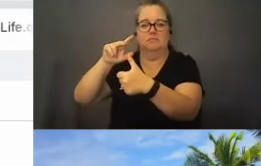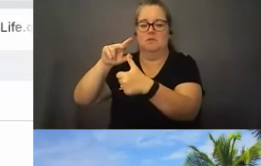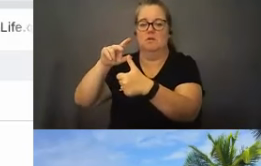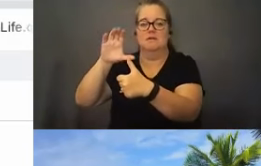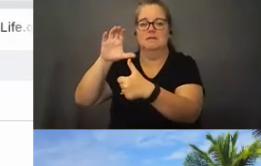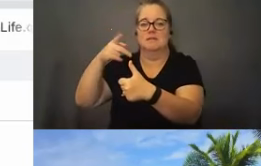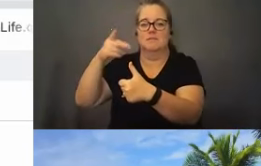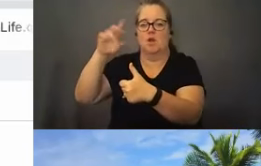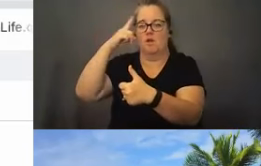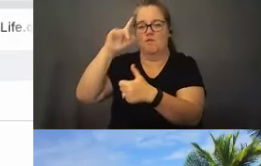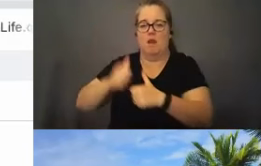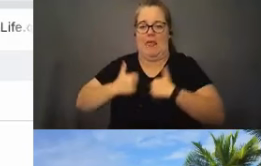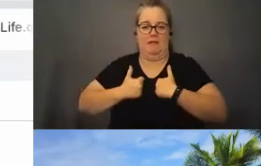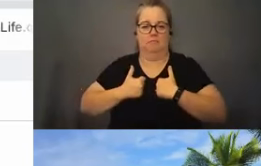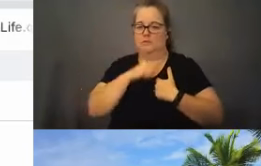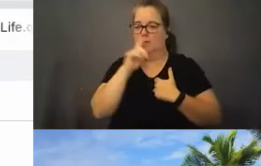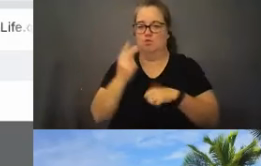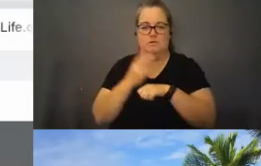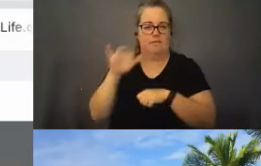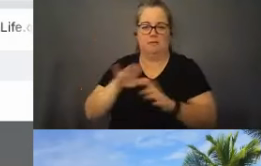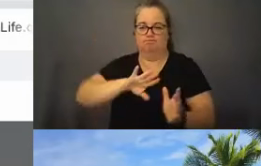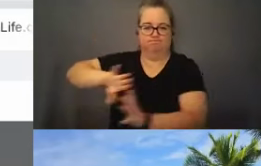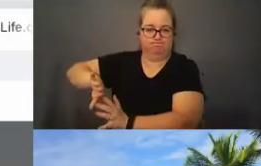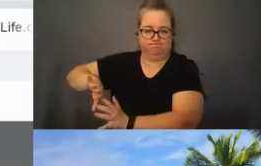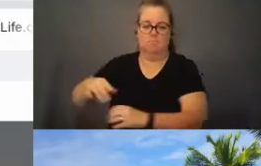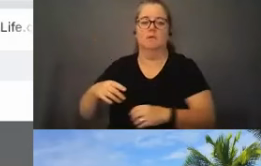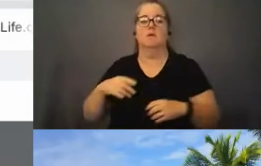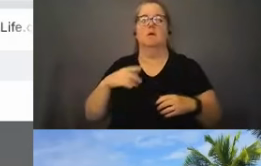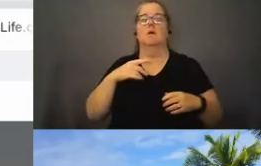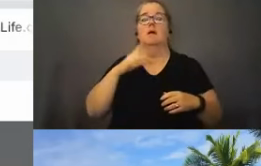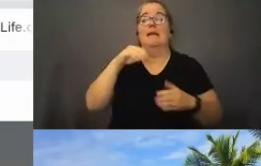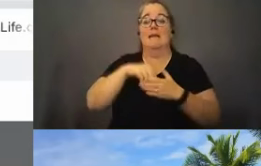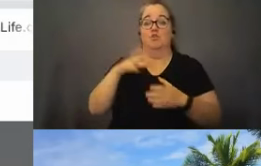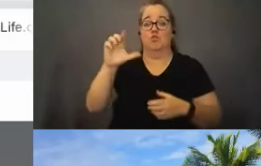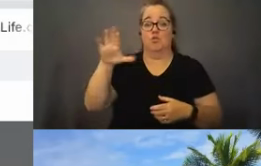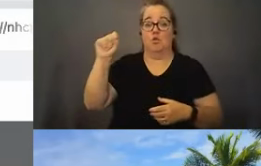life. So once you put that in your cart,